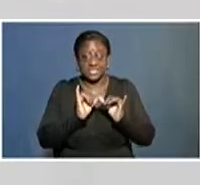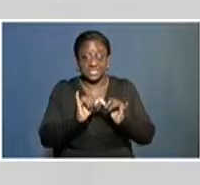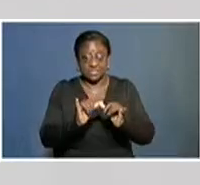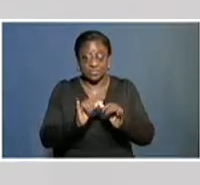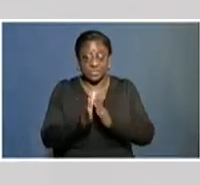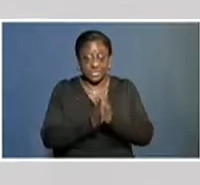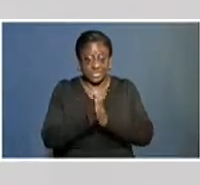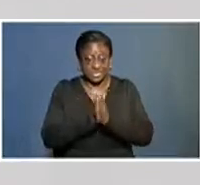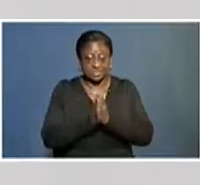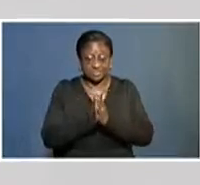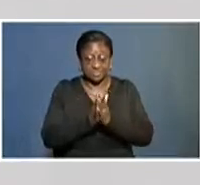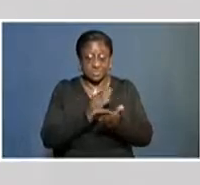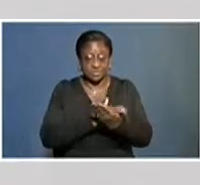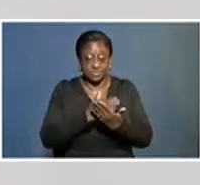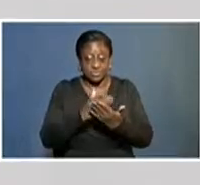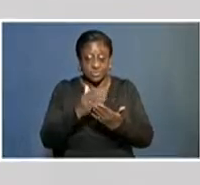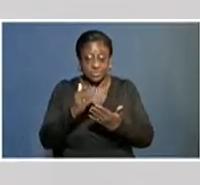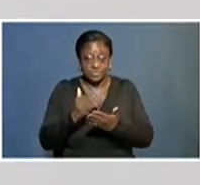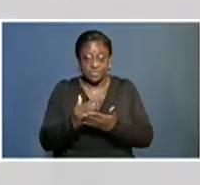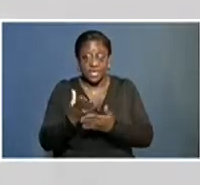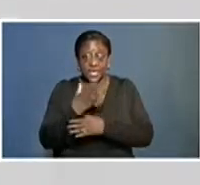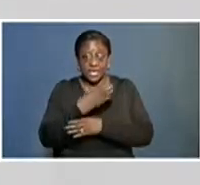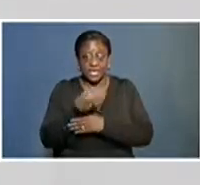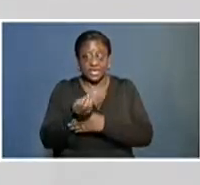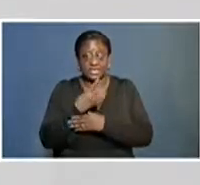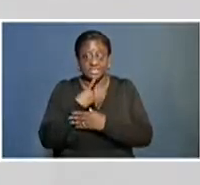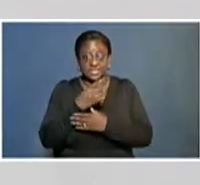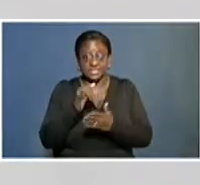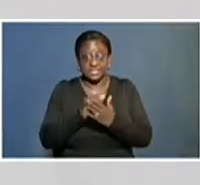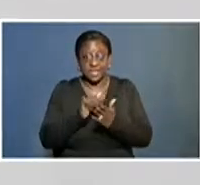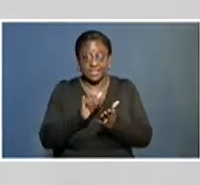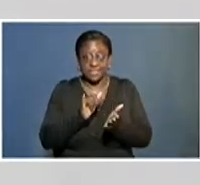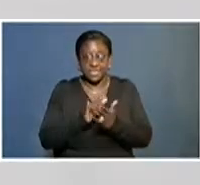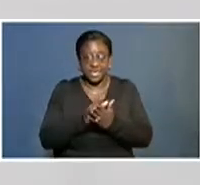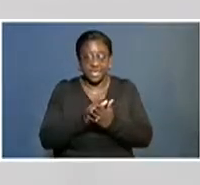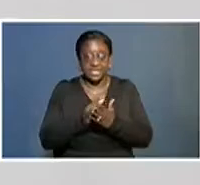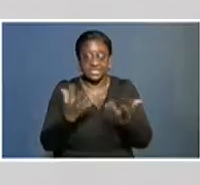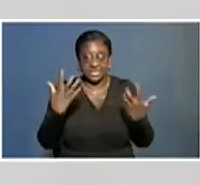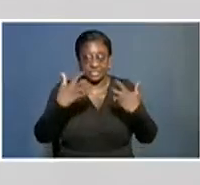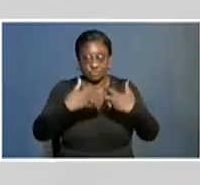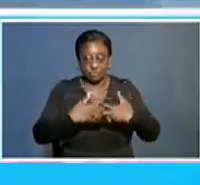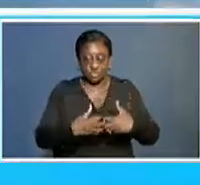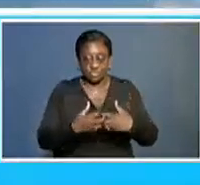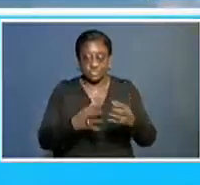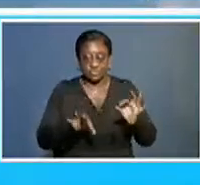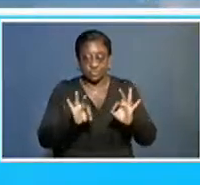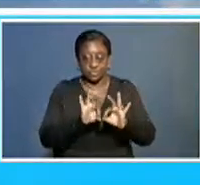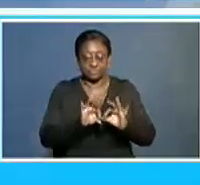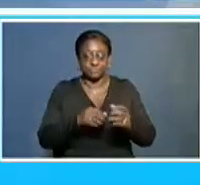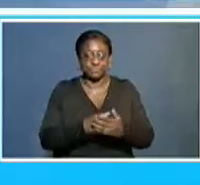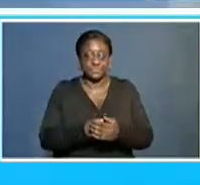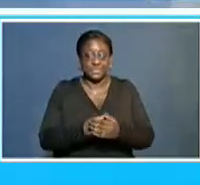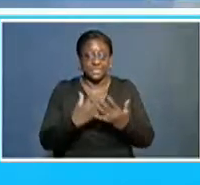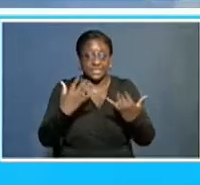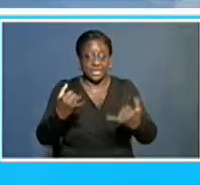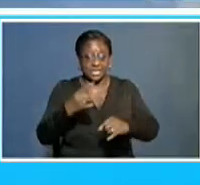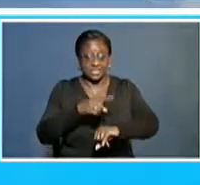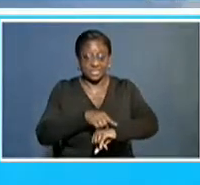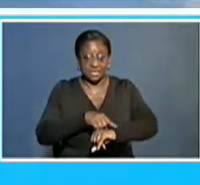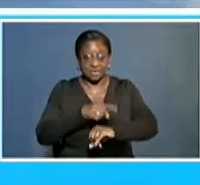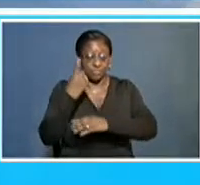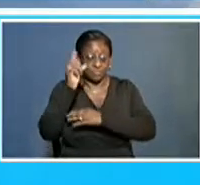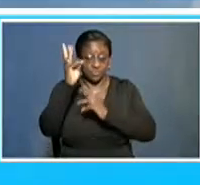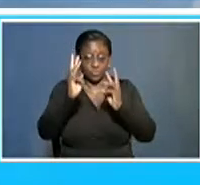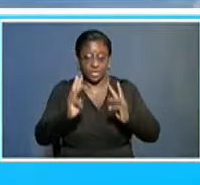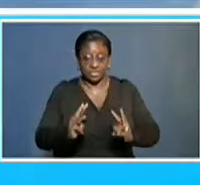sustainability, and local partnership and integration. Well, it's time now for a check on Family